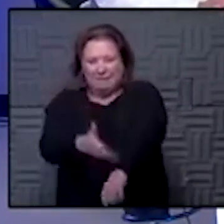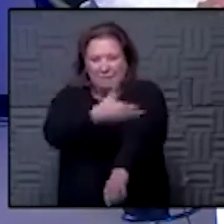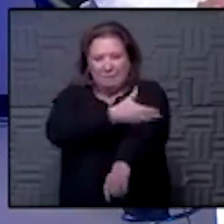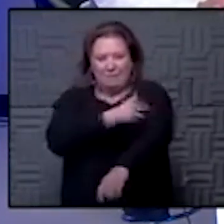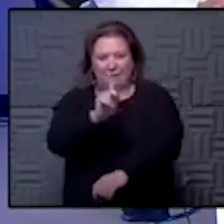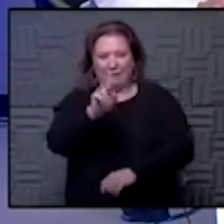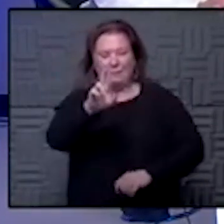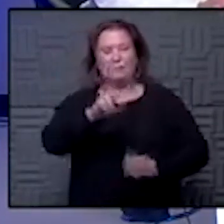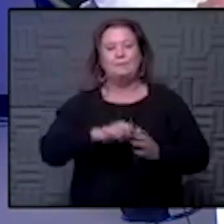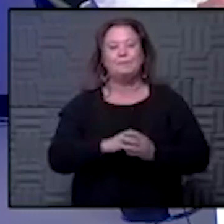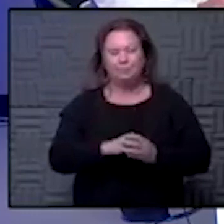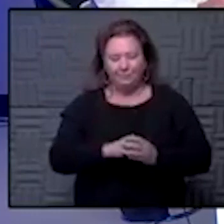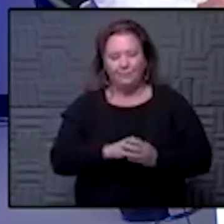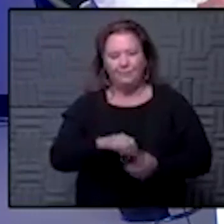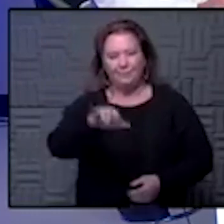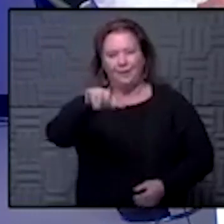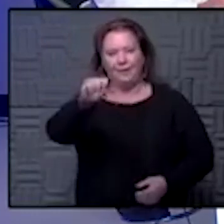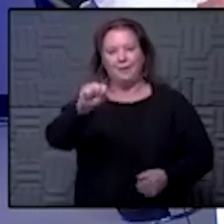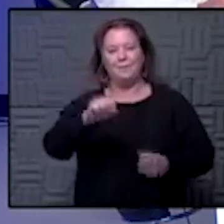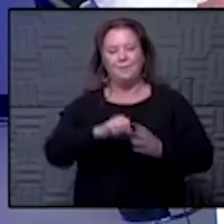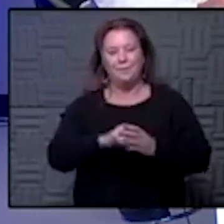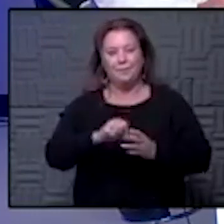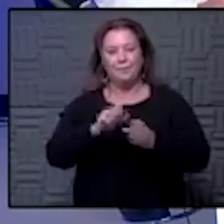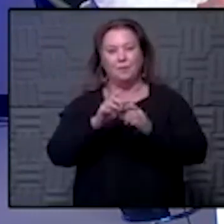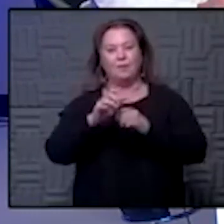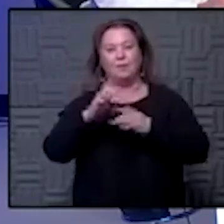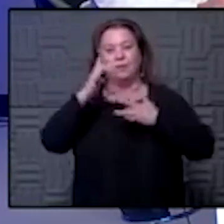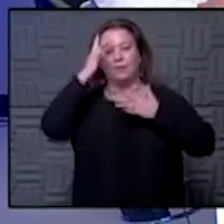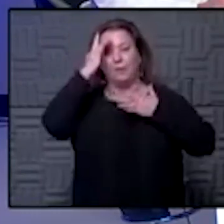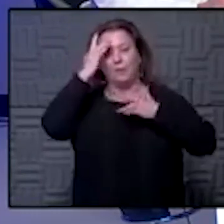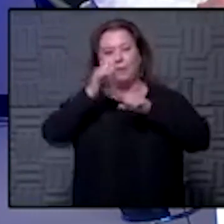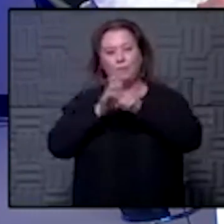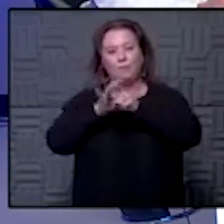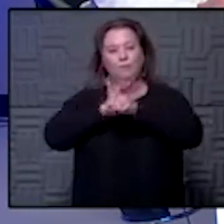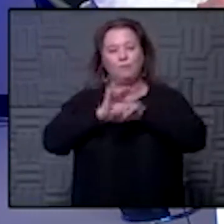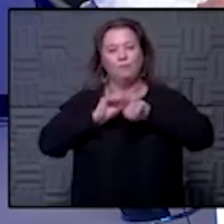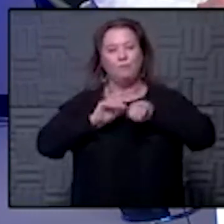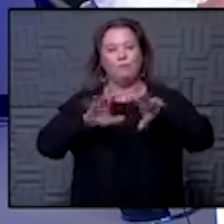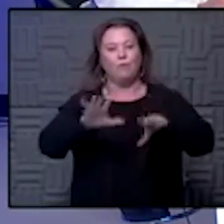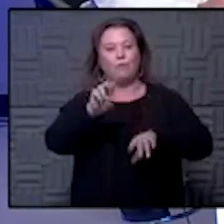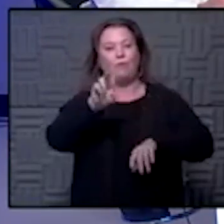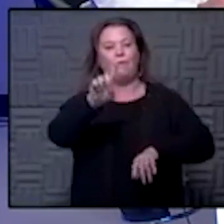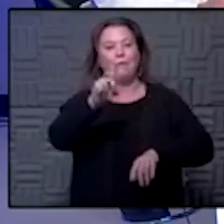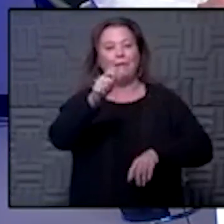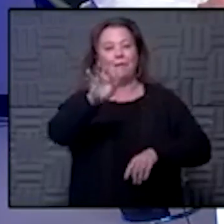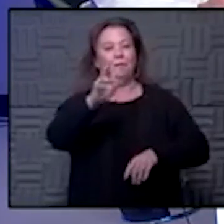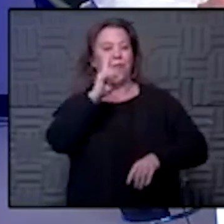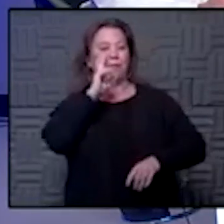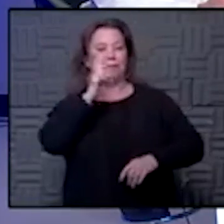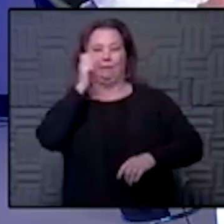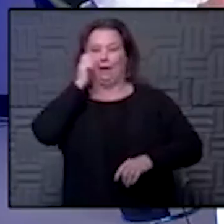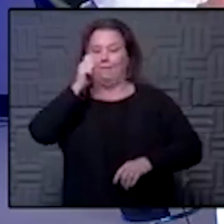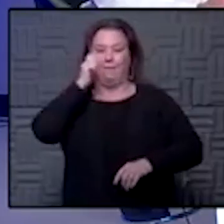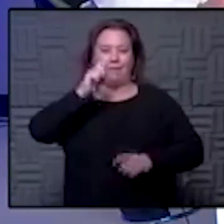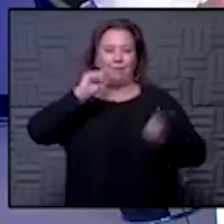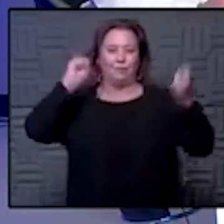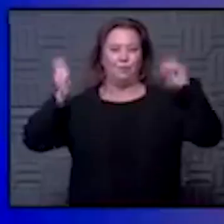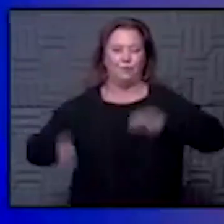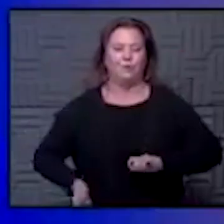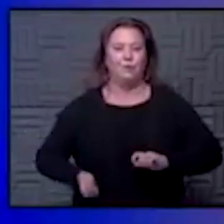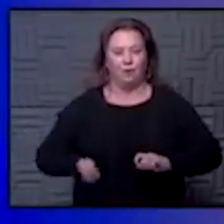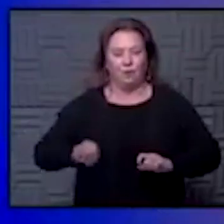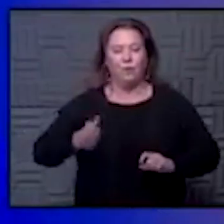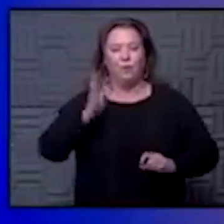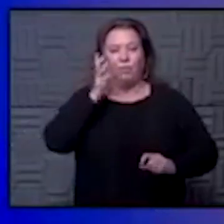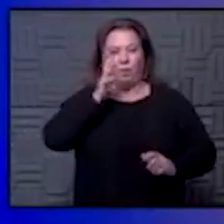Okay, you're right now. Well, and when we know with coronavirus, we just have to see what the day brings, really. We will